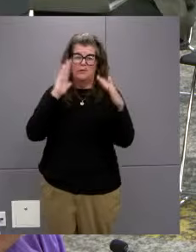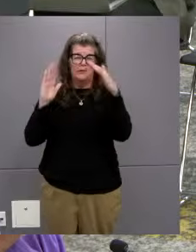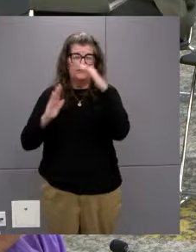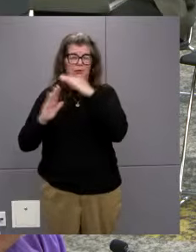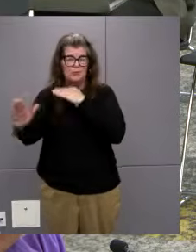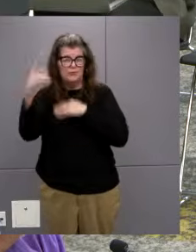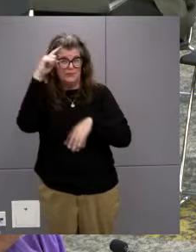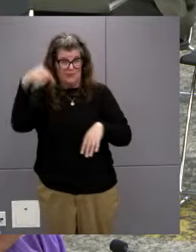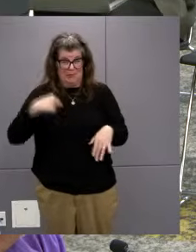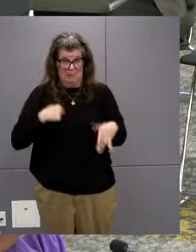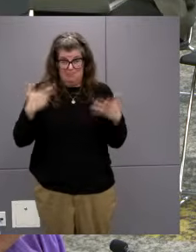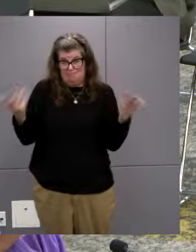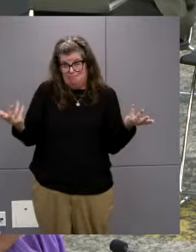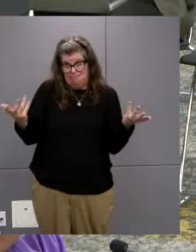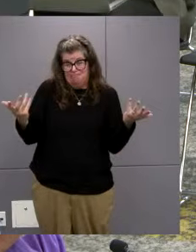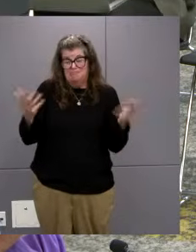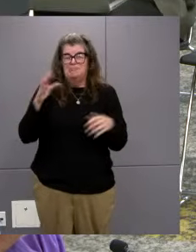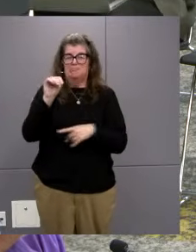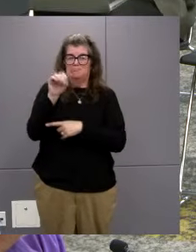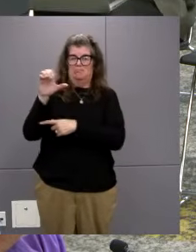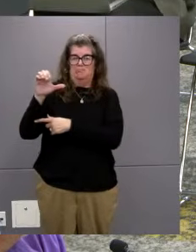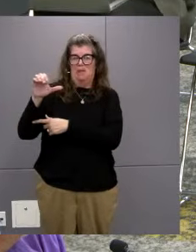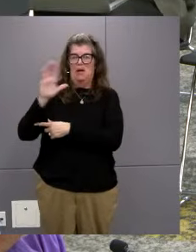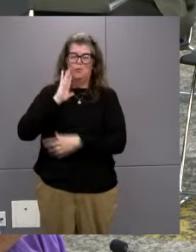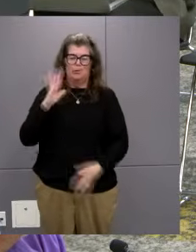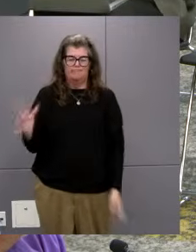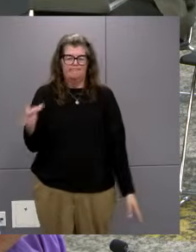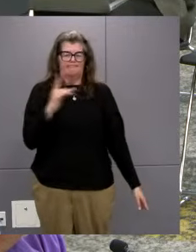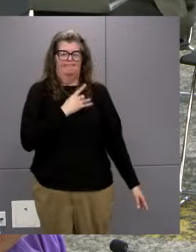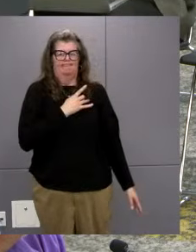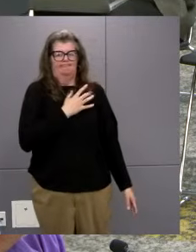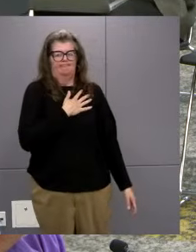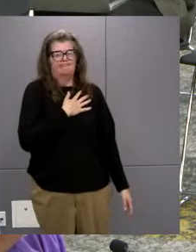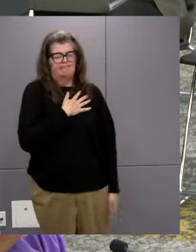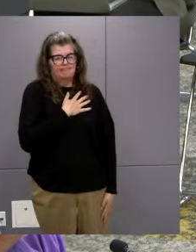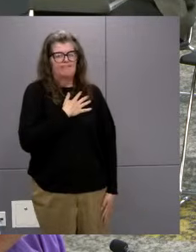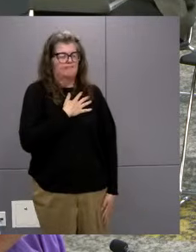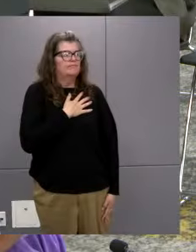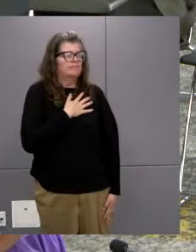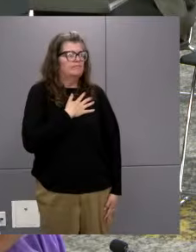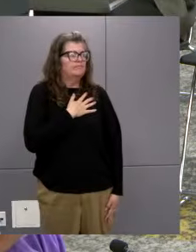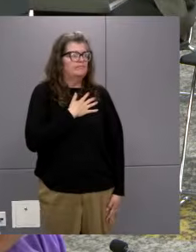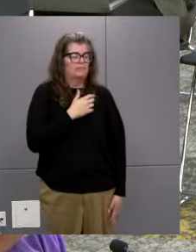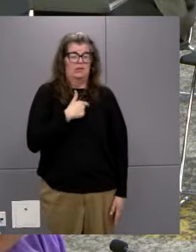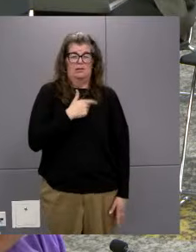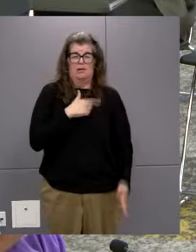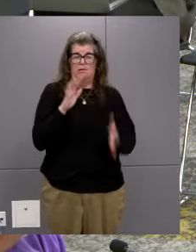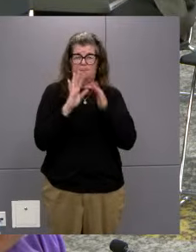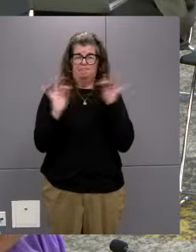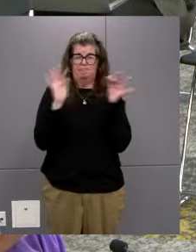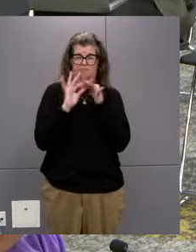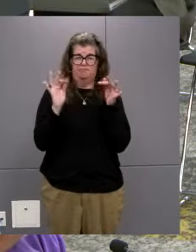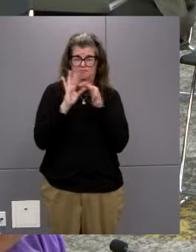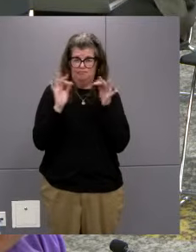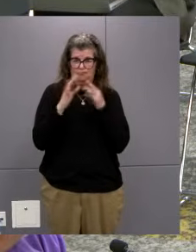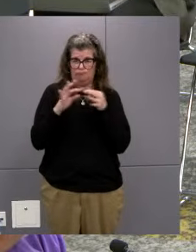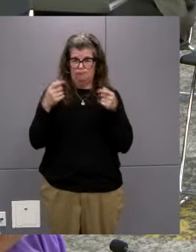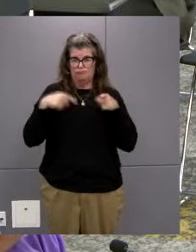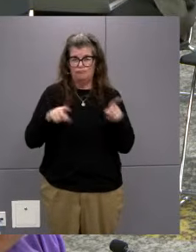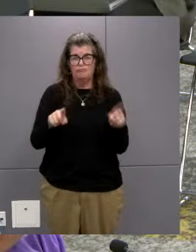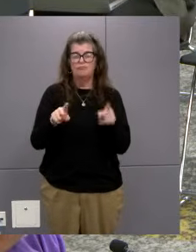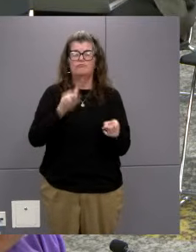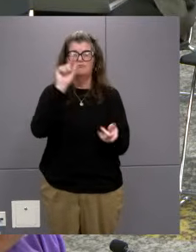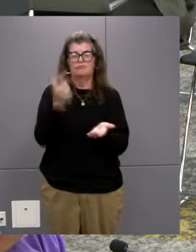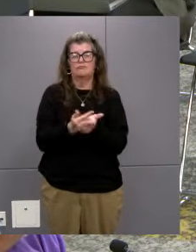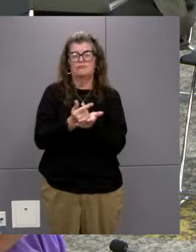don't know, but Mott will be part of my heart. And as I said in my speech during the ceremony, Mott